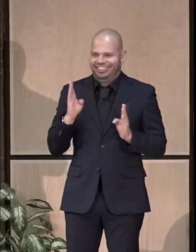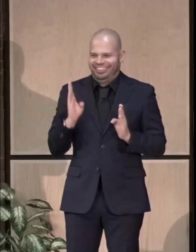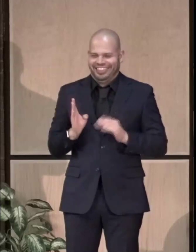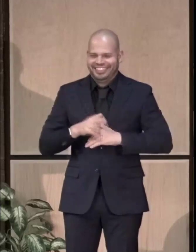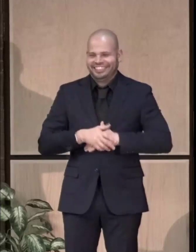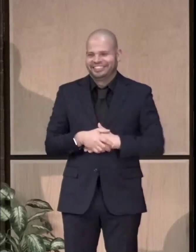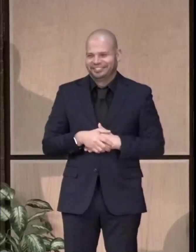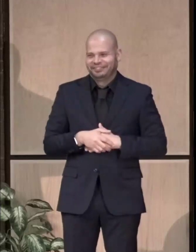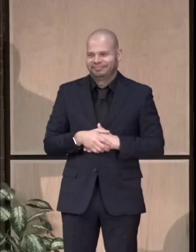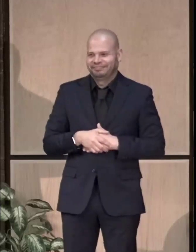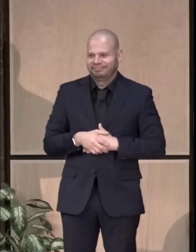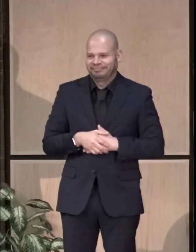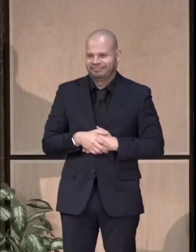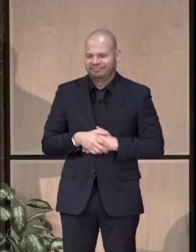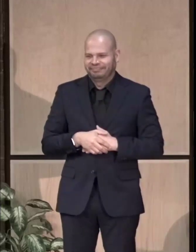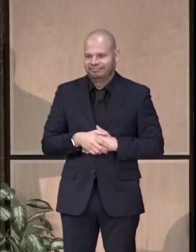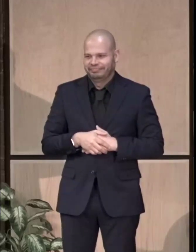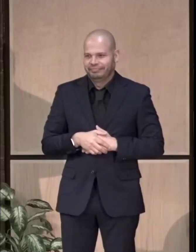Well, you told them that